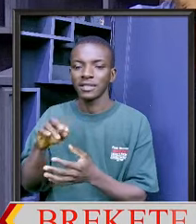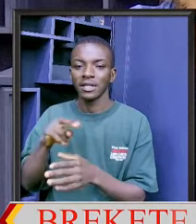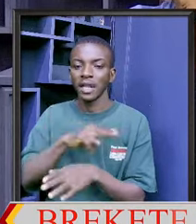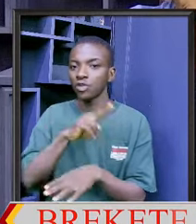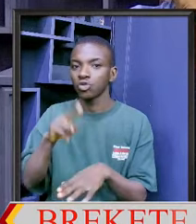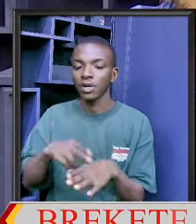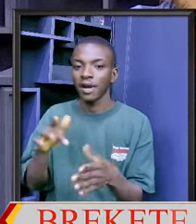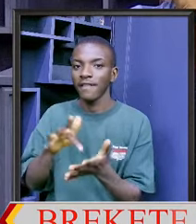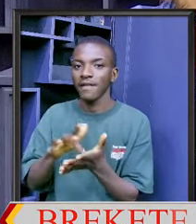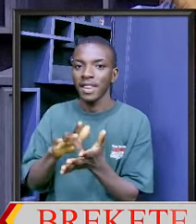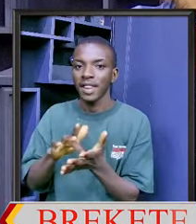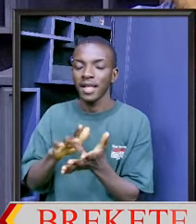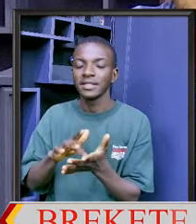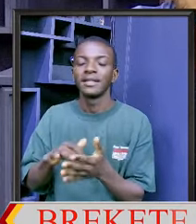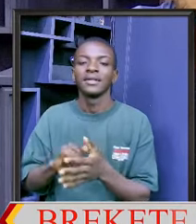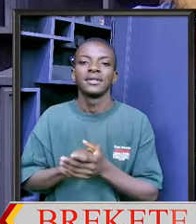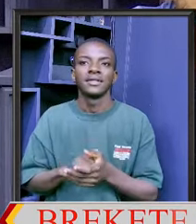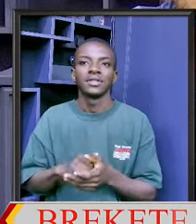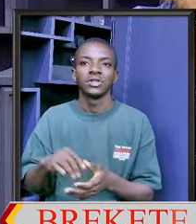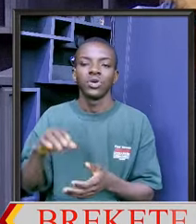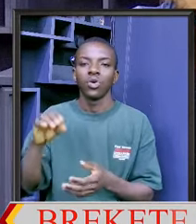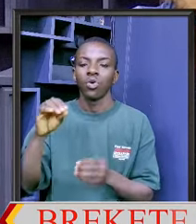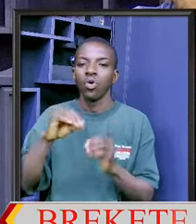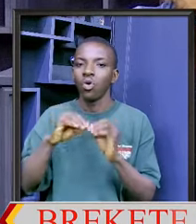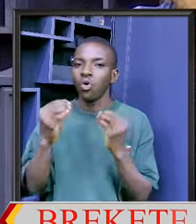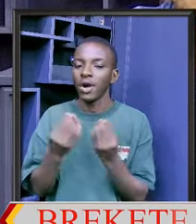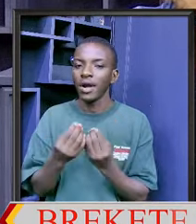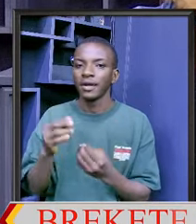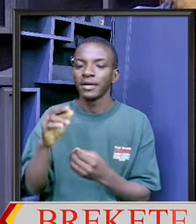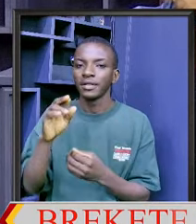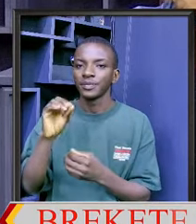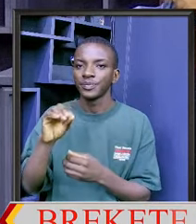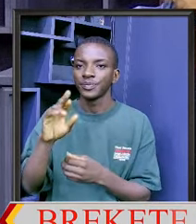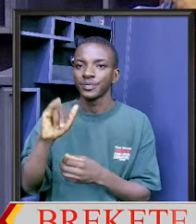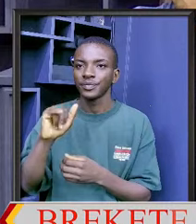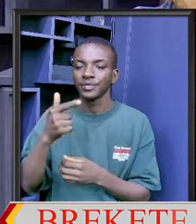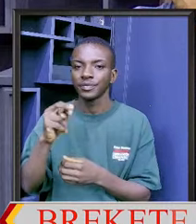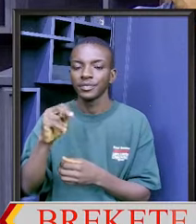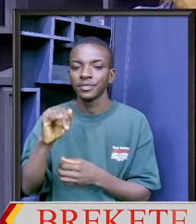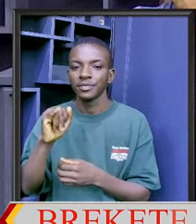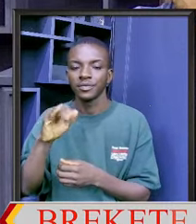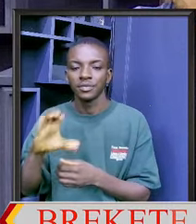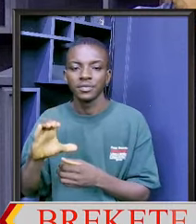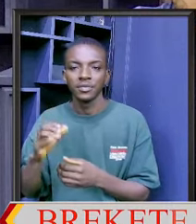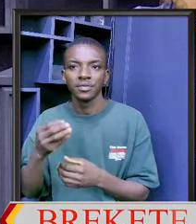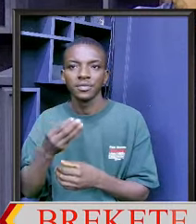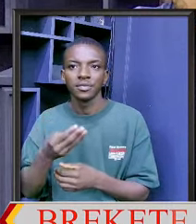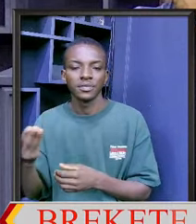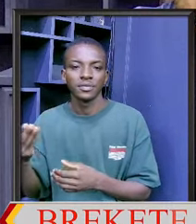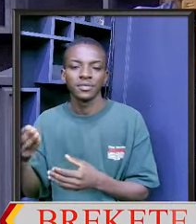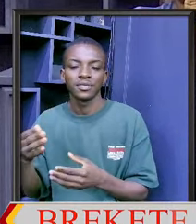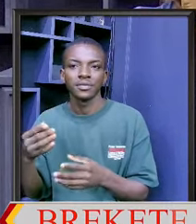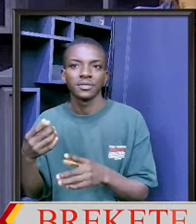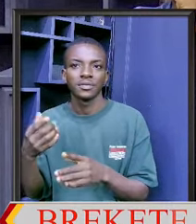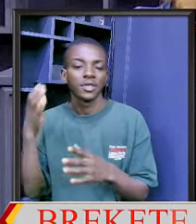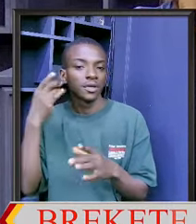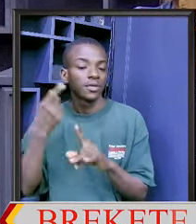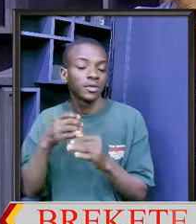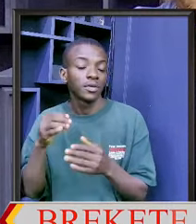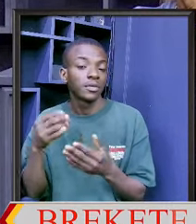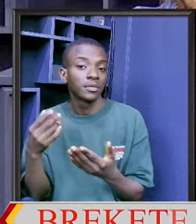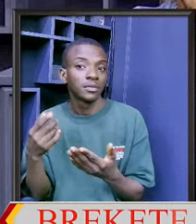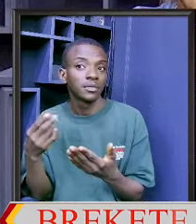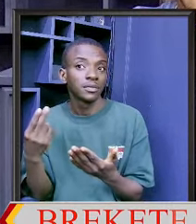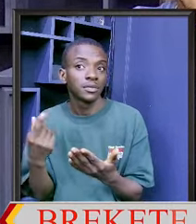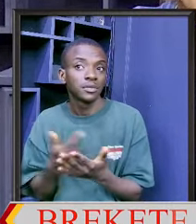natural fertilizer. That is organic? Organic, no be chemical. So the materials for, I hear say now for Ghana and America,